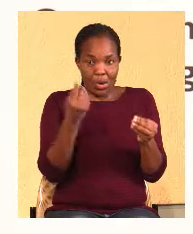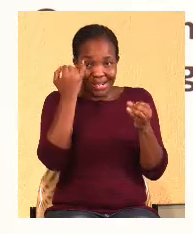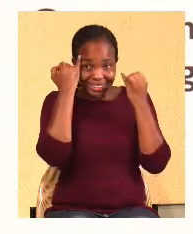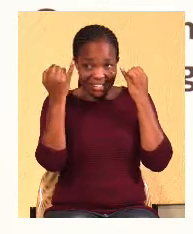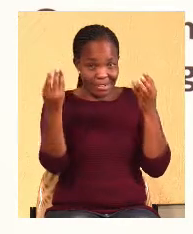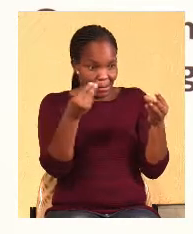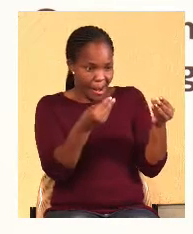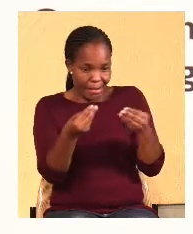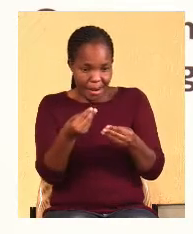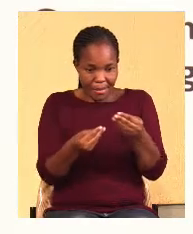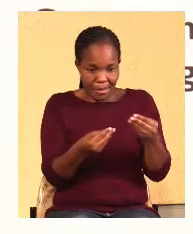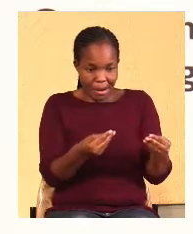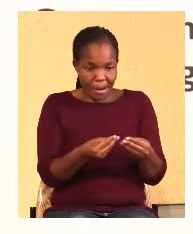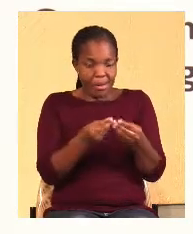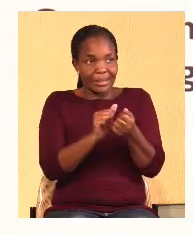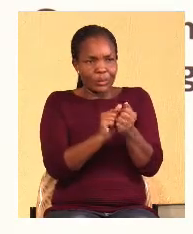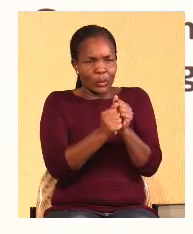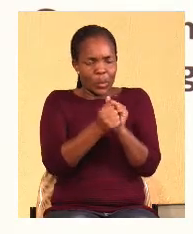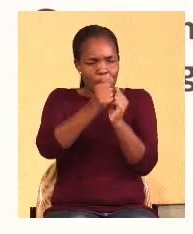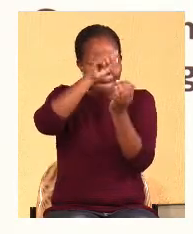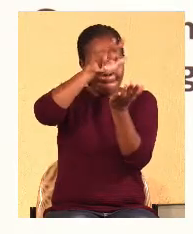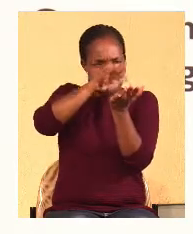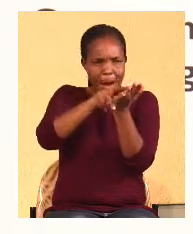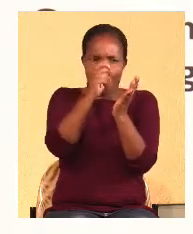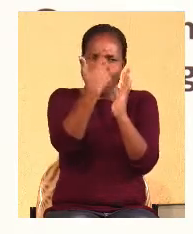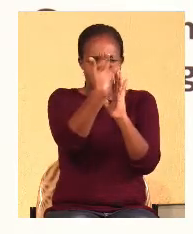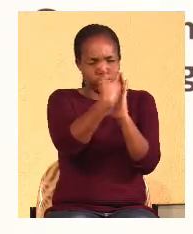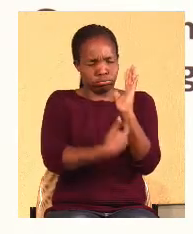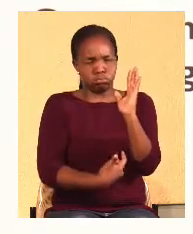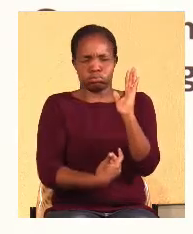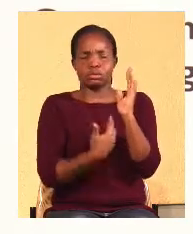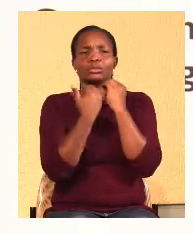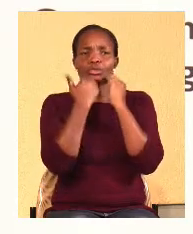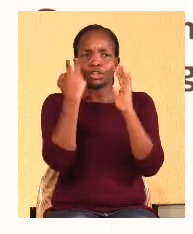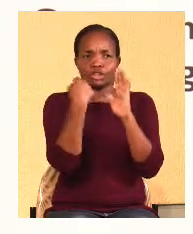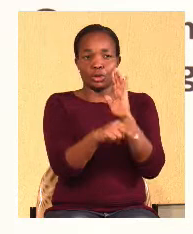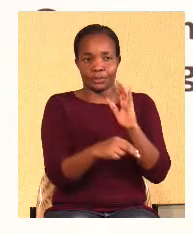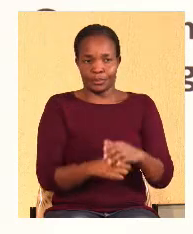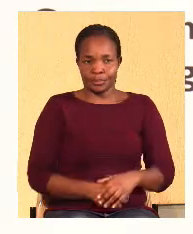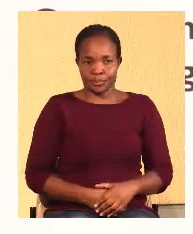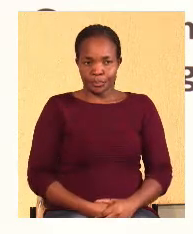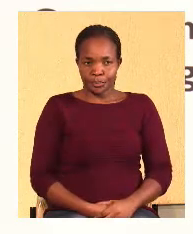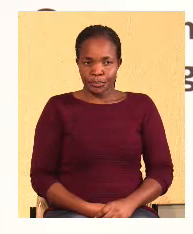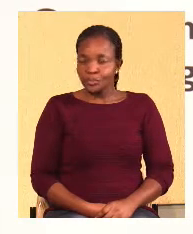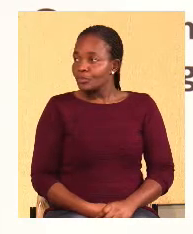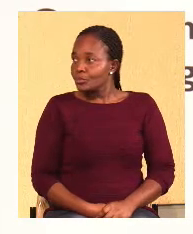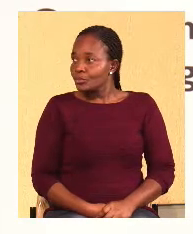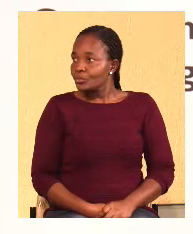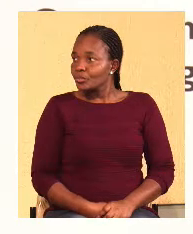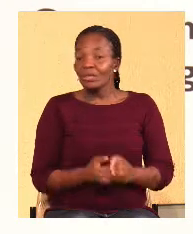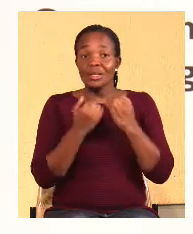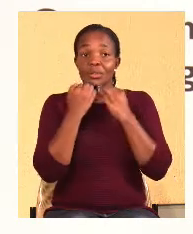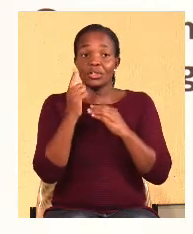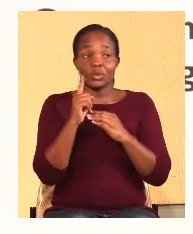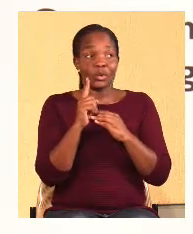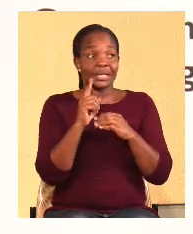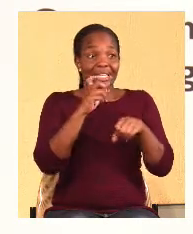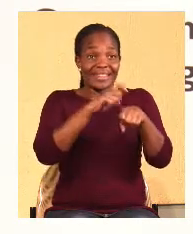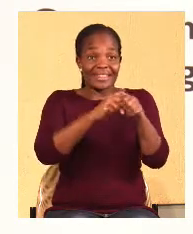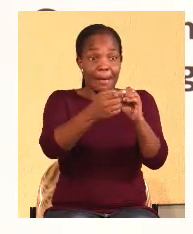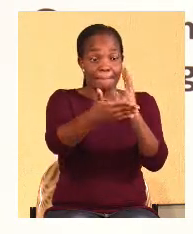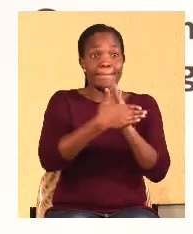really was. Okay. I do want to quickly say, John, okay, though, that we must remember that lockdown is just